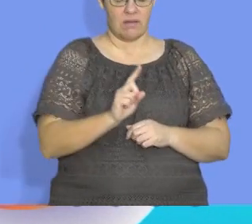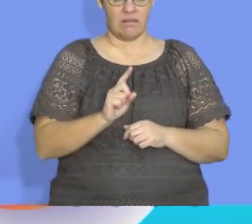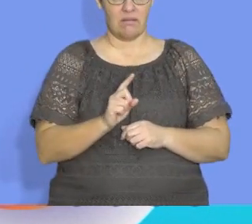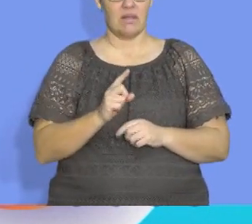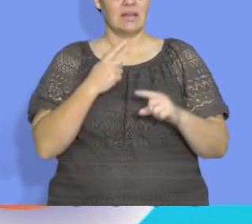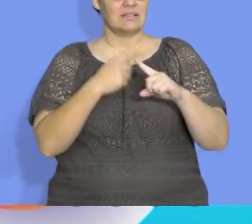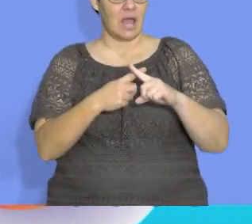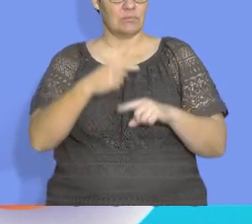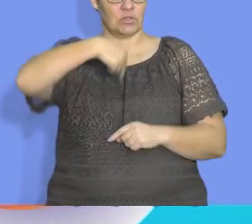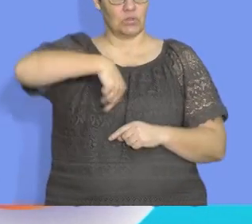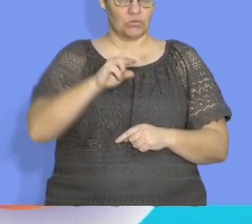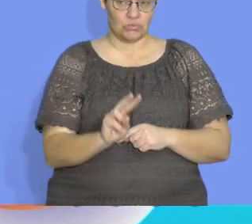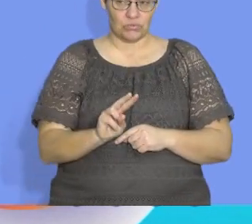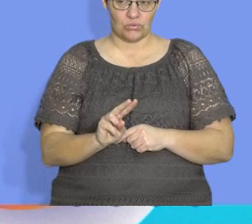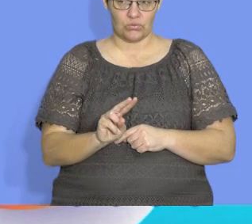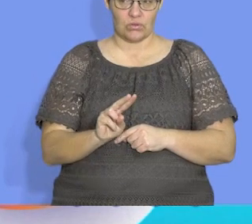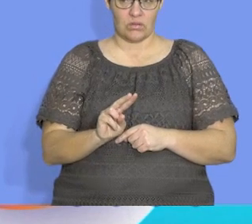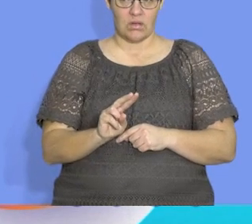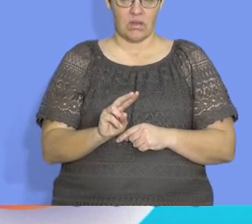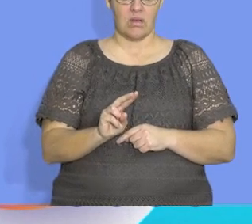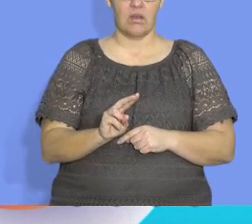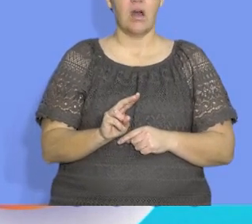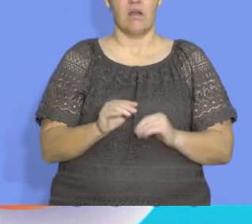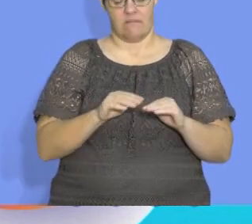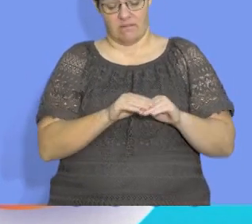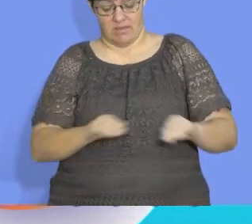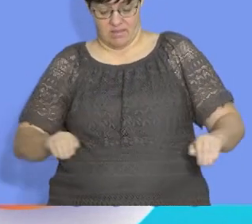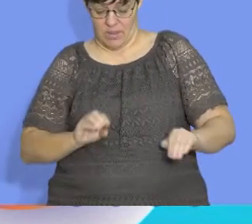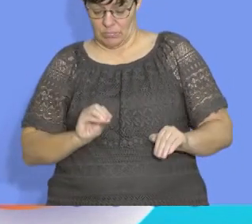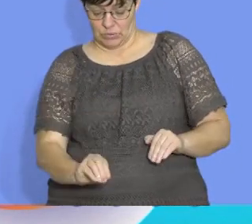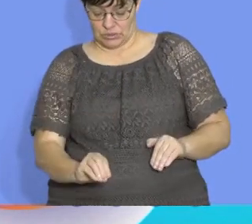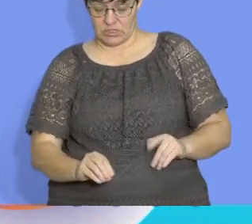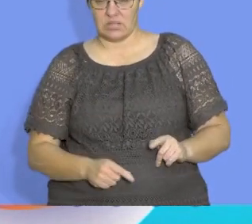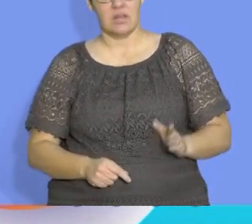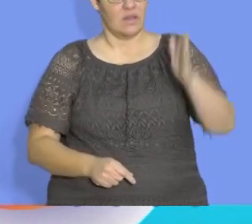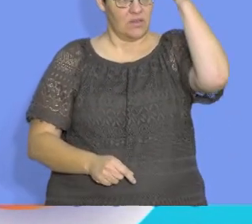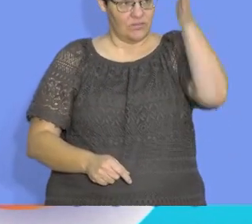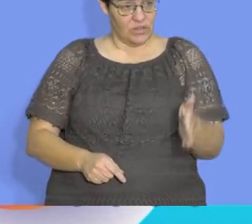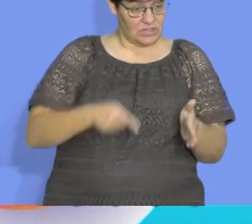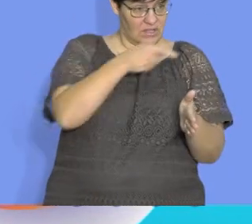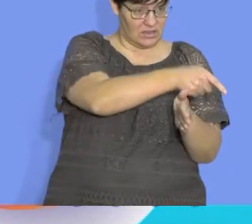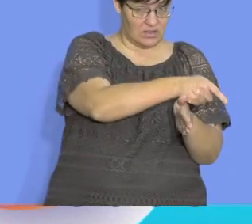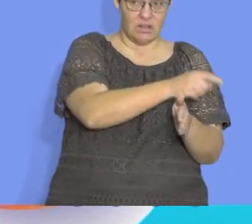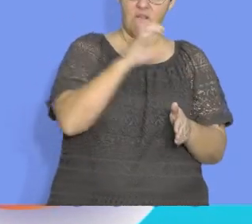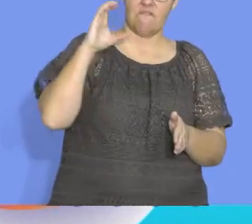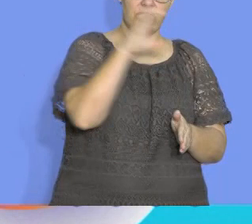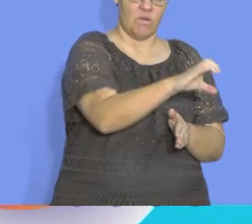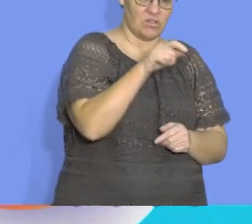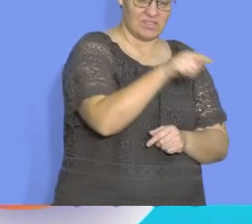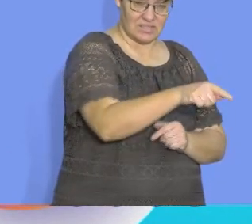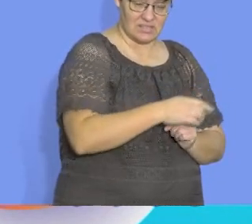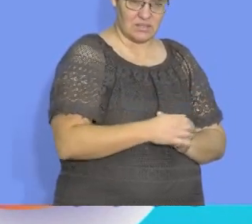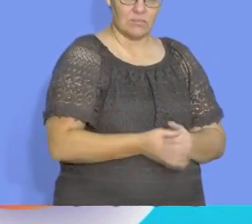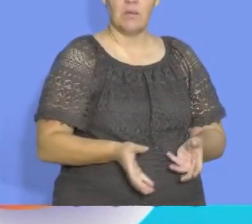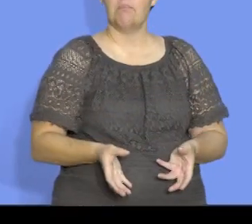times Q2 and put the values of that on the horizontal axis and put the vertical axis as the force,